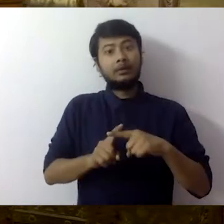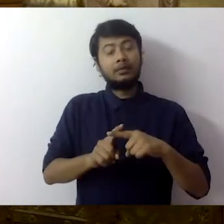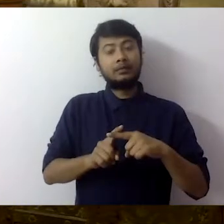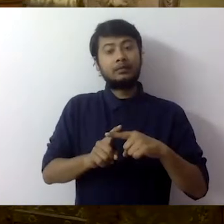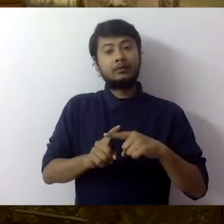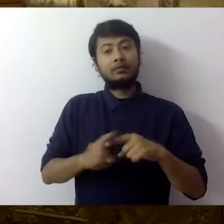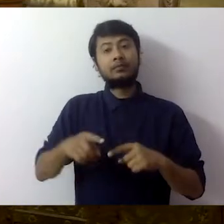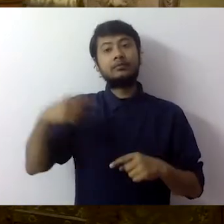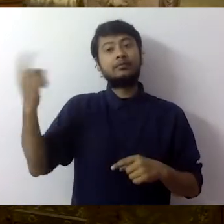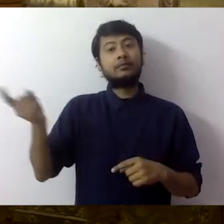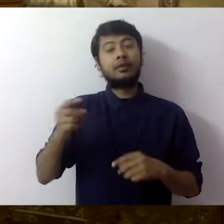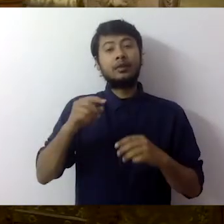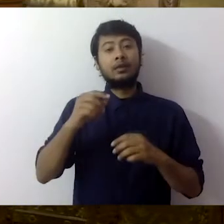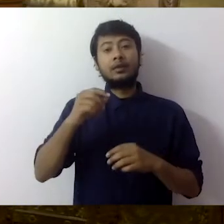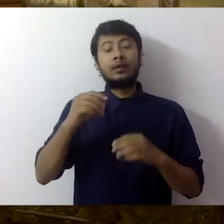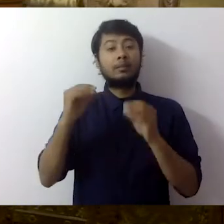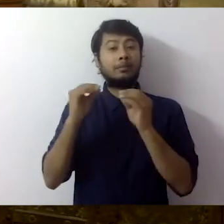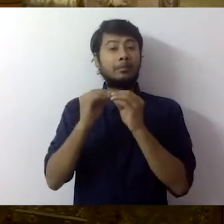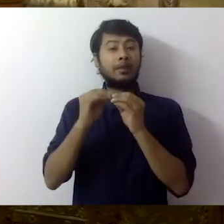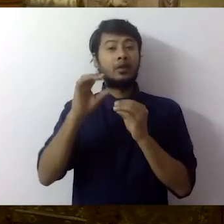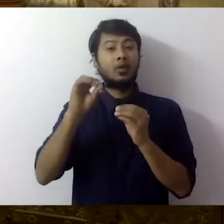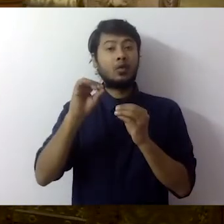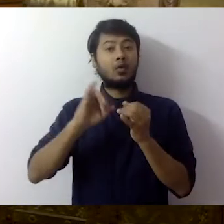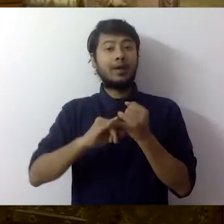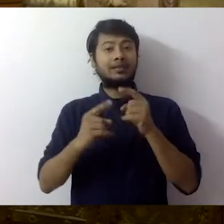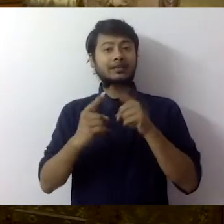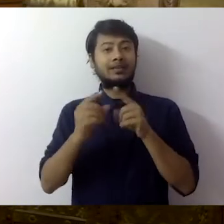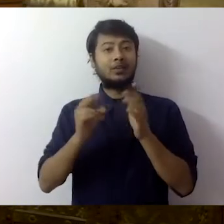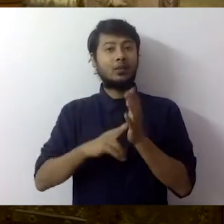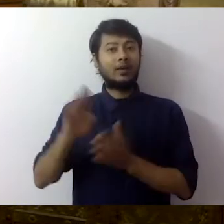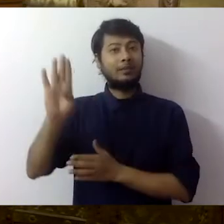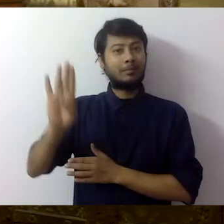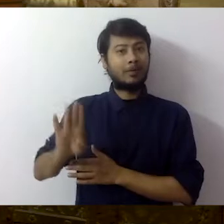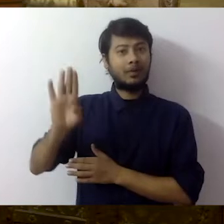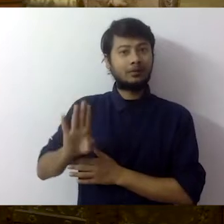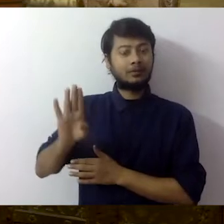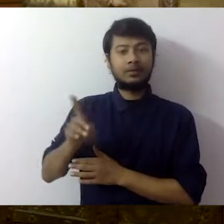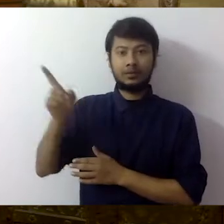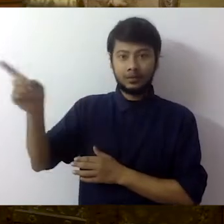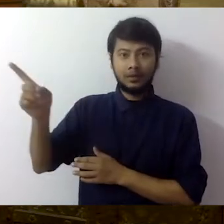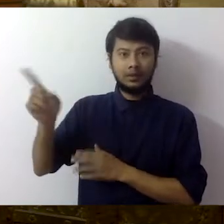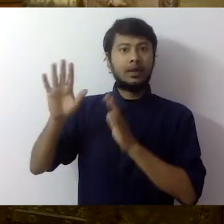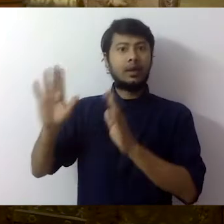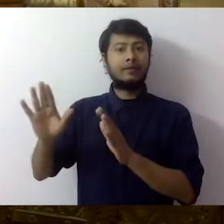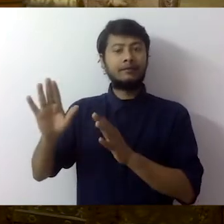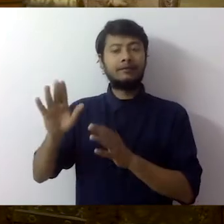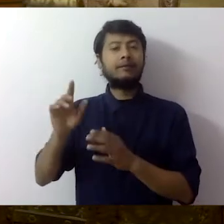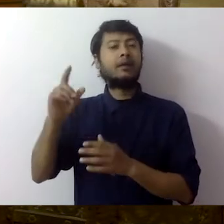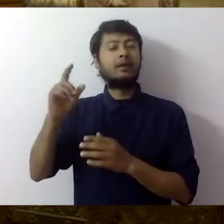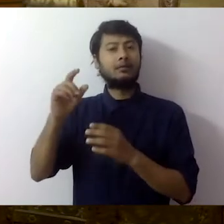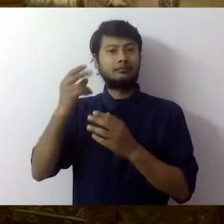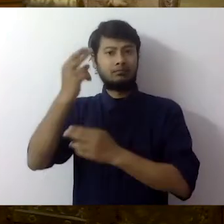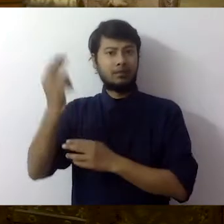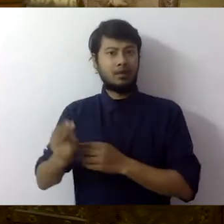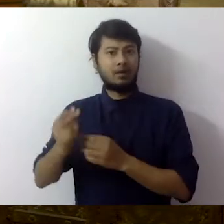Studio housed in the Museum of Fine Arts in Boston. Despite variances in style and technique, both